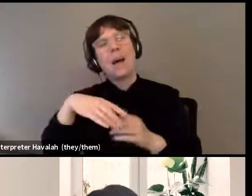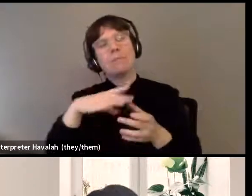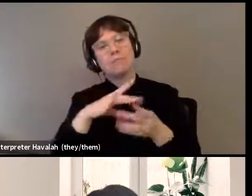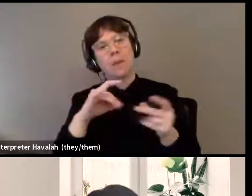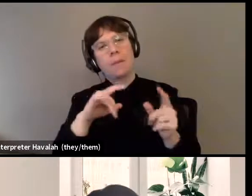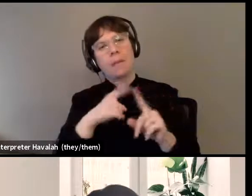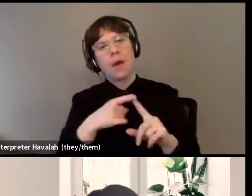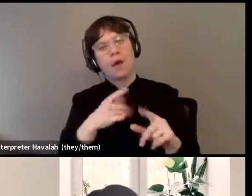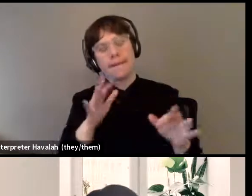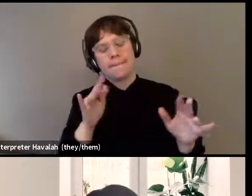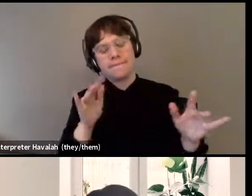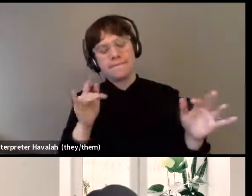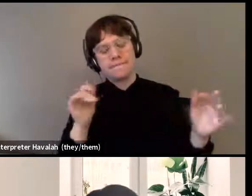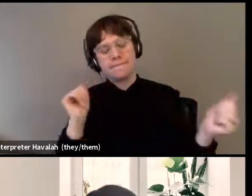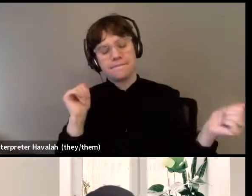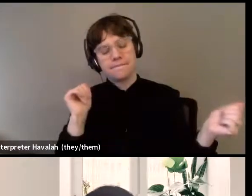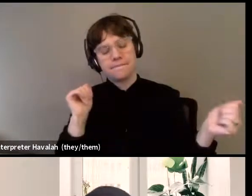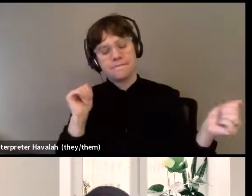to